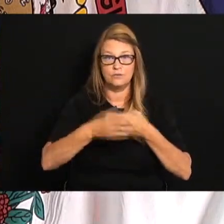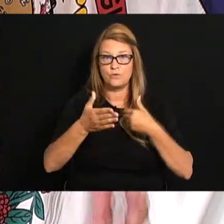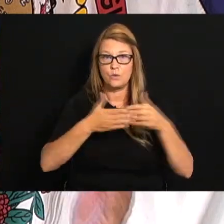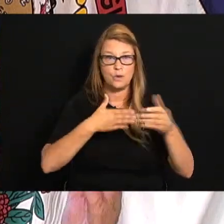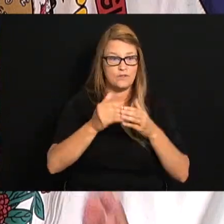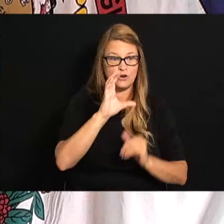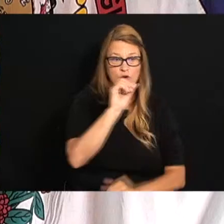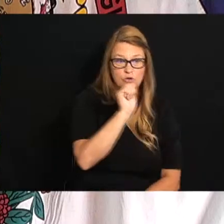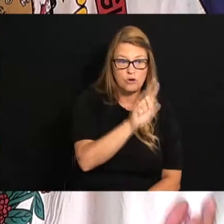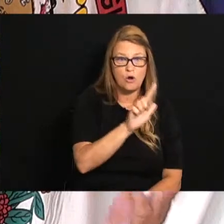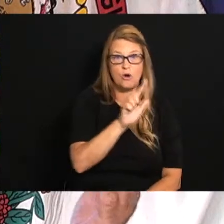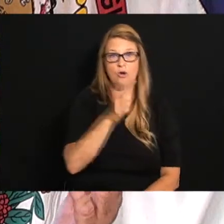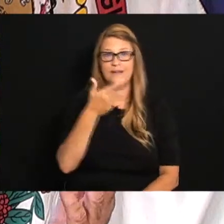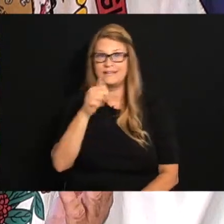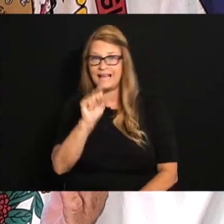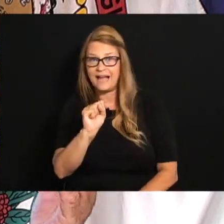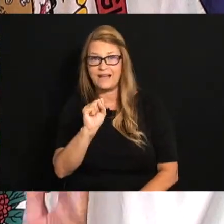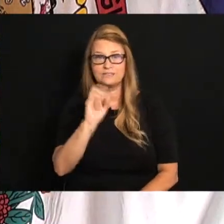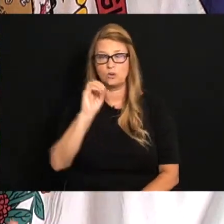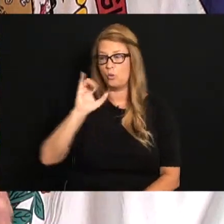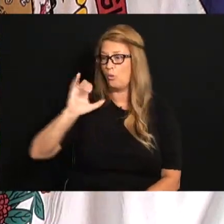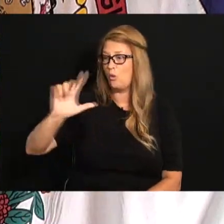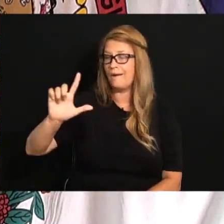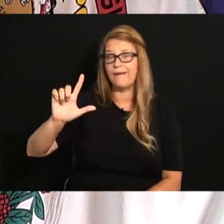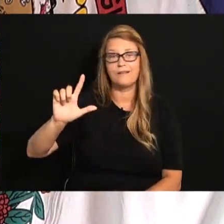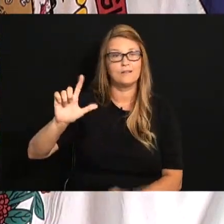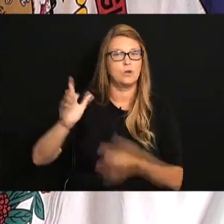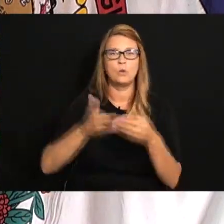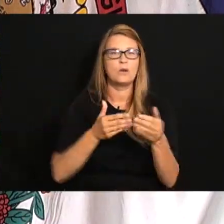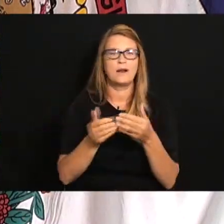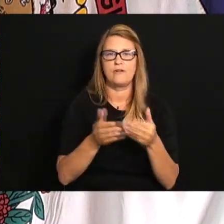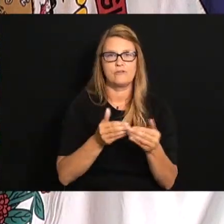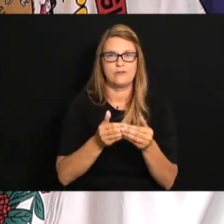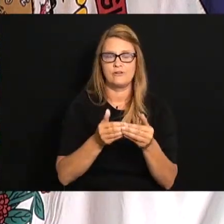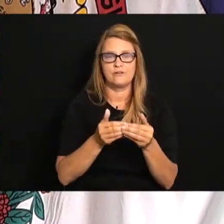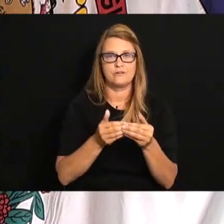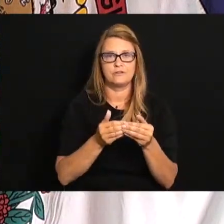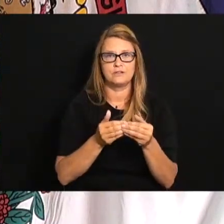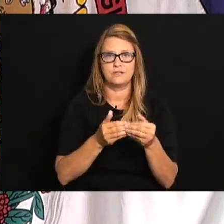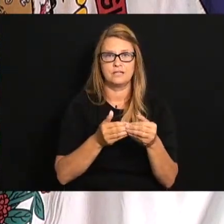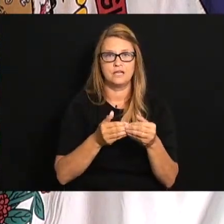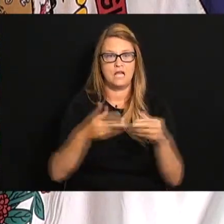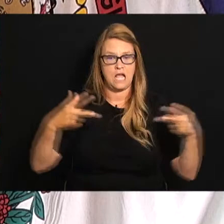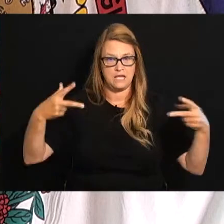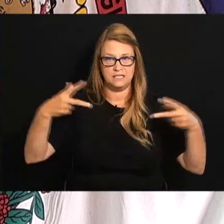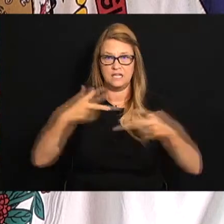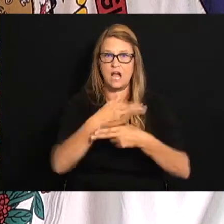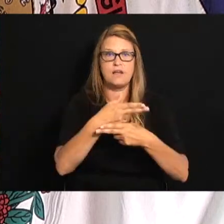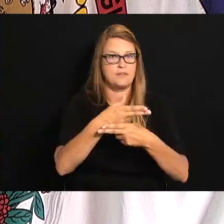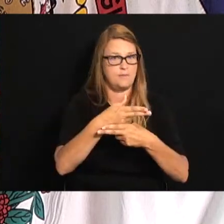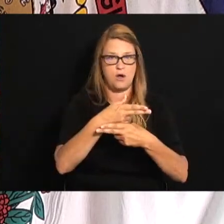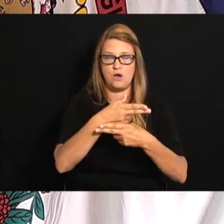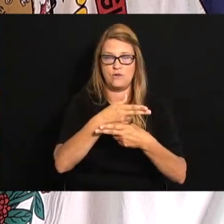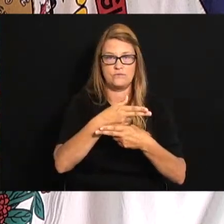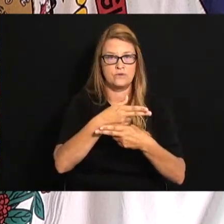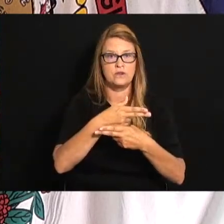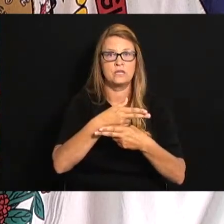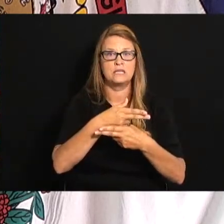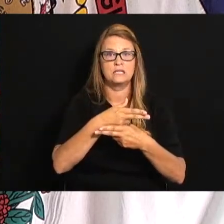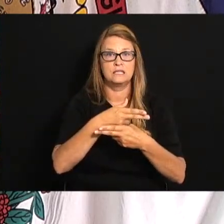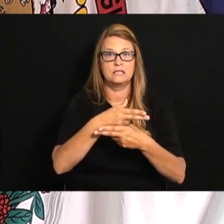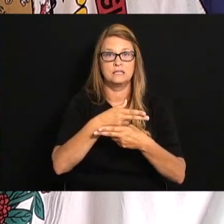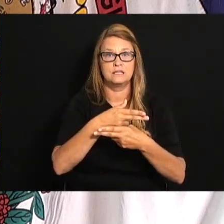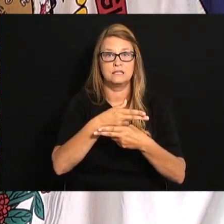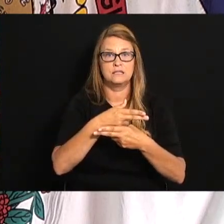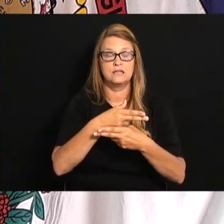coal producers or gas producers or oil producers or whatever it may be, just chopped everybody right off at their knees and cling to